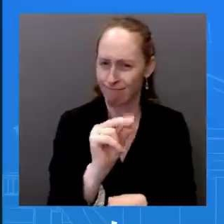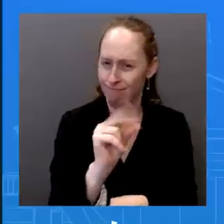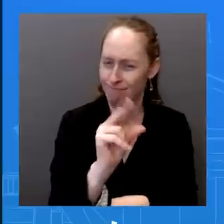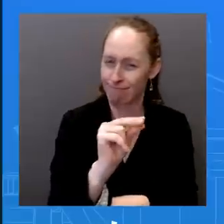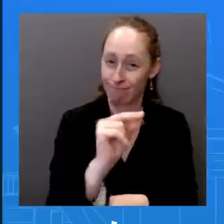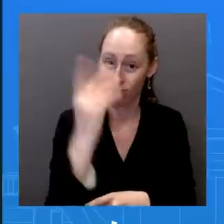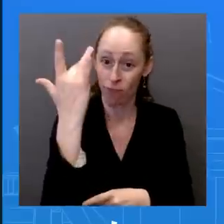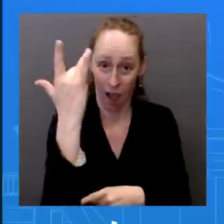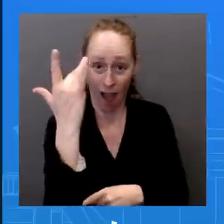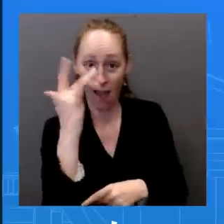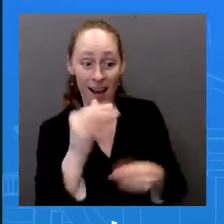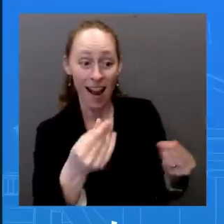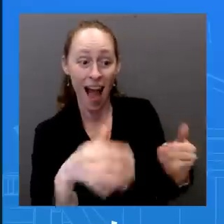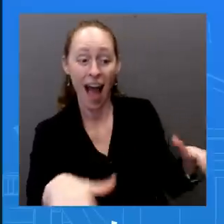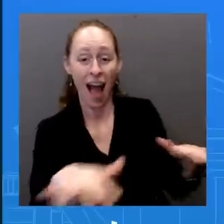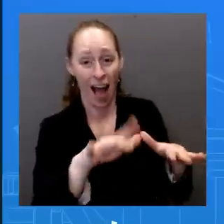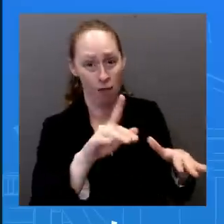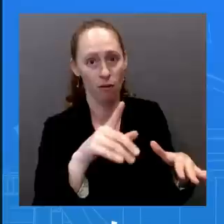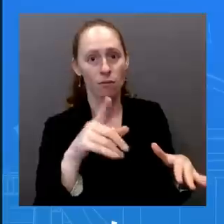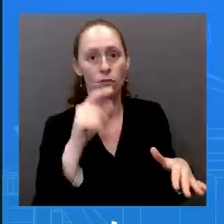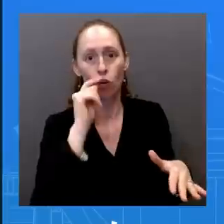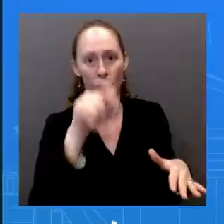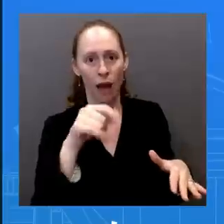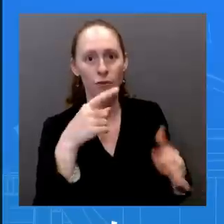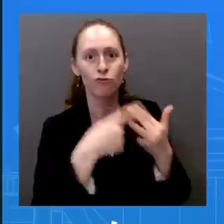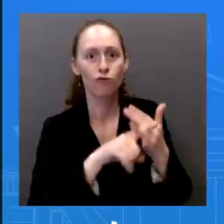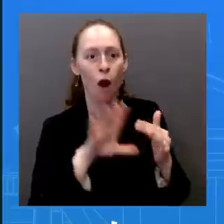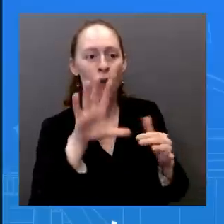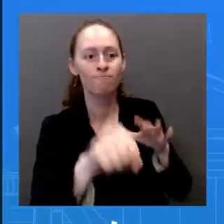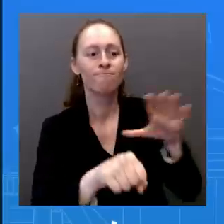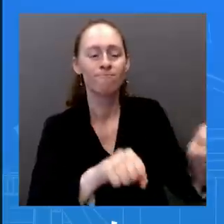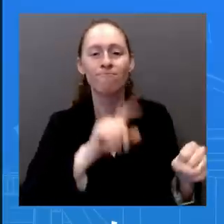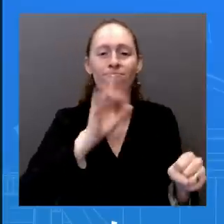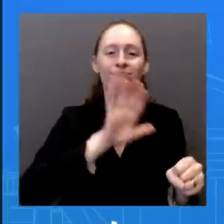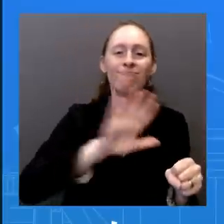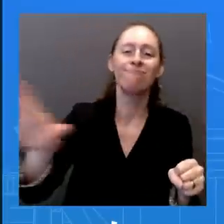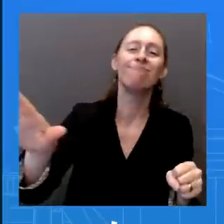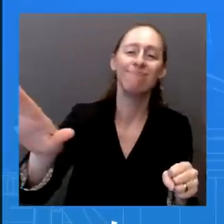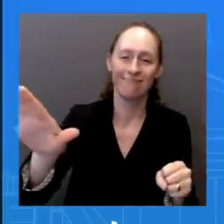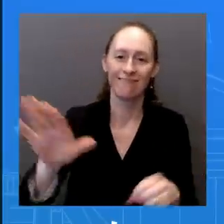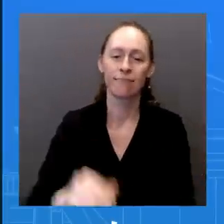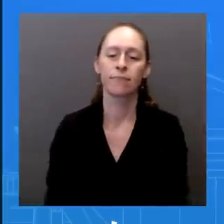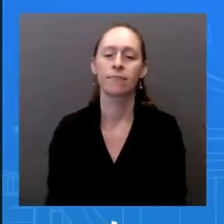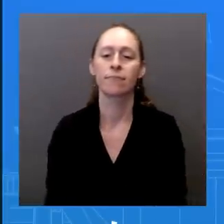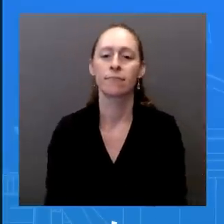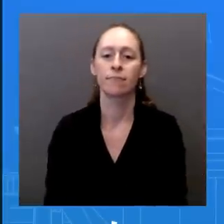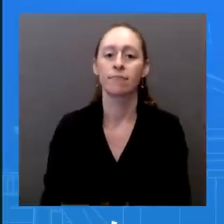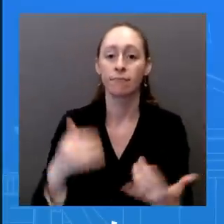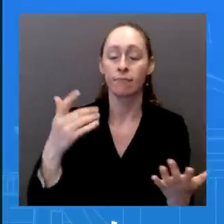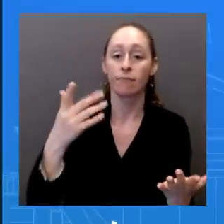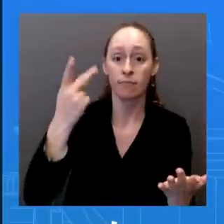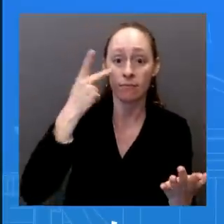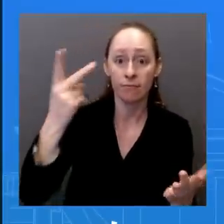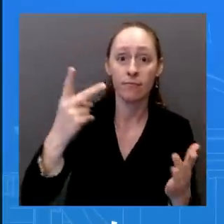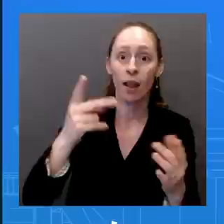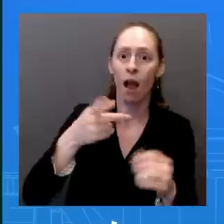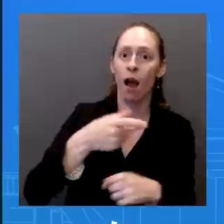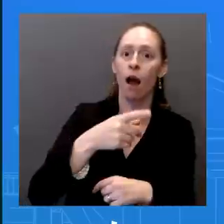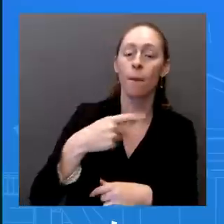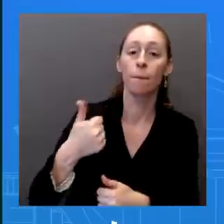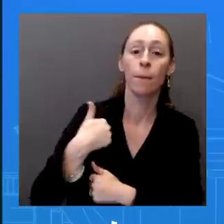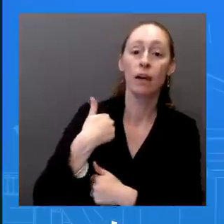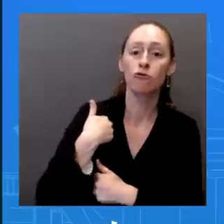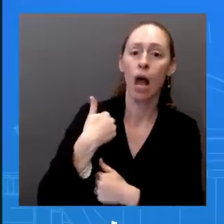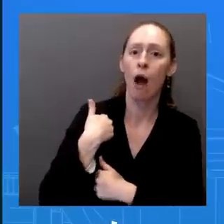as to prepare for potential mobilization measures. These referenda are an affront to the principles of sovereignty and